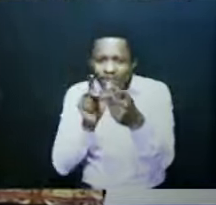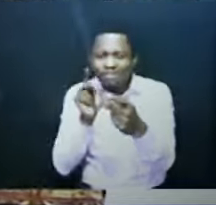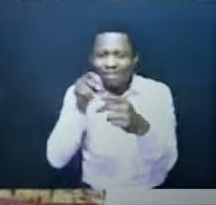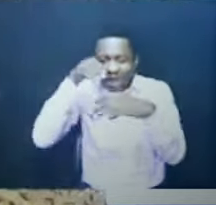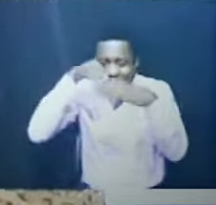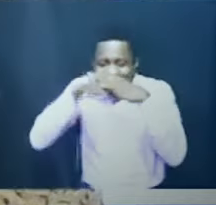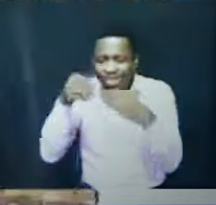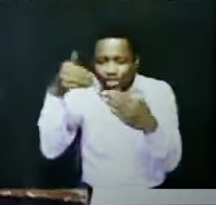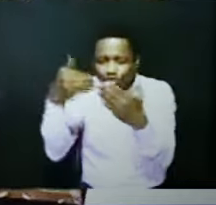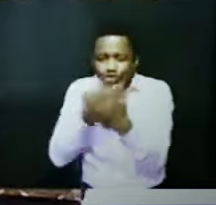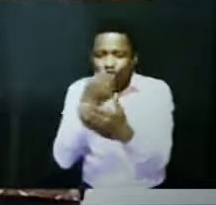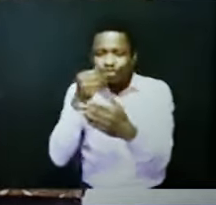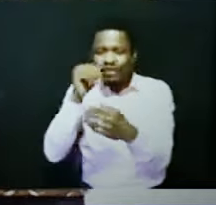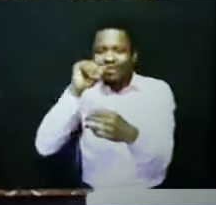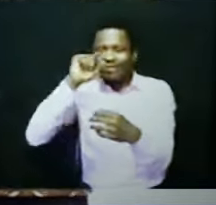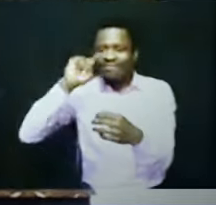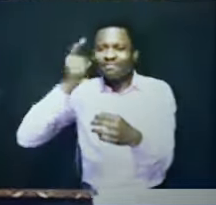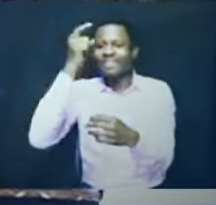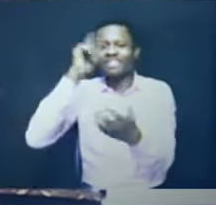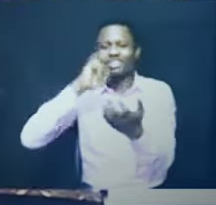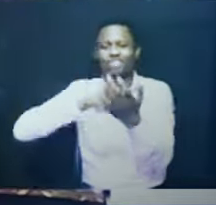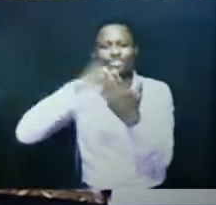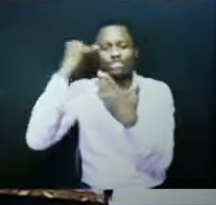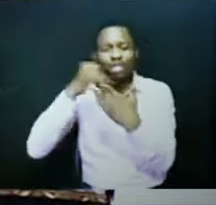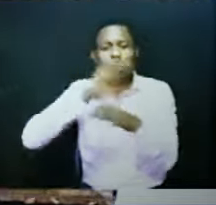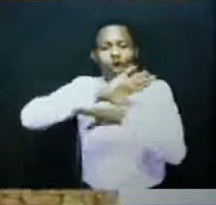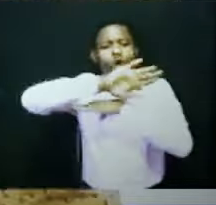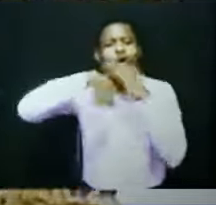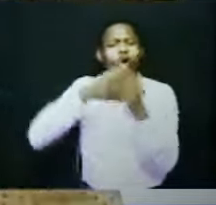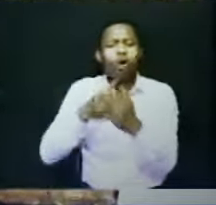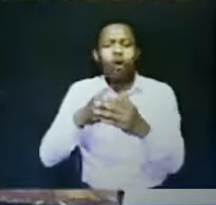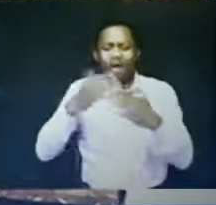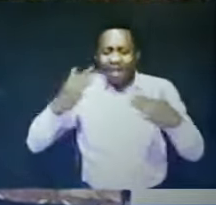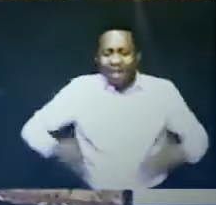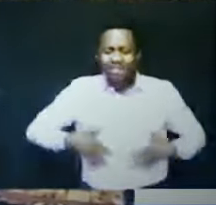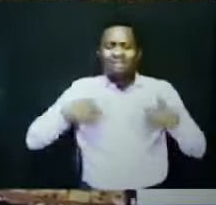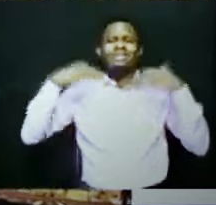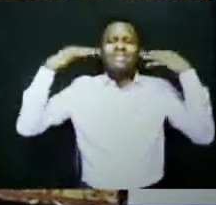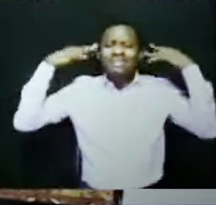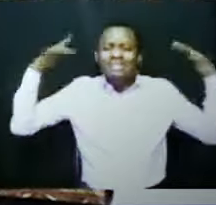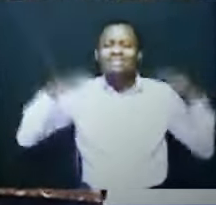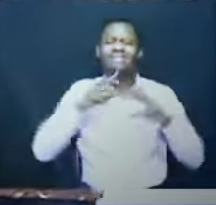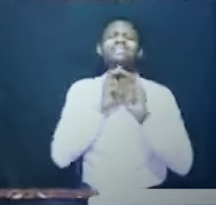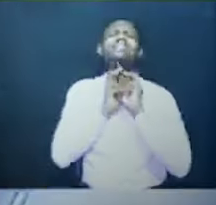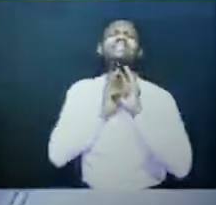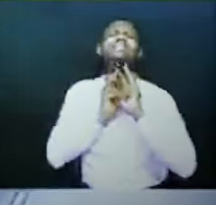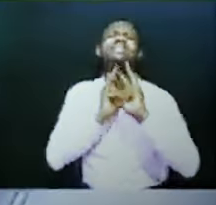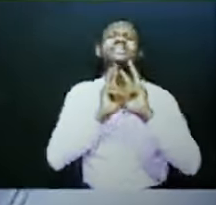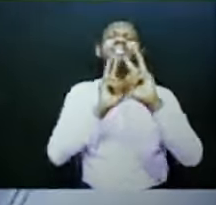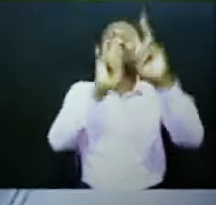hour. We shout for joy as